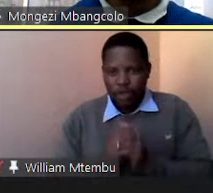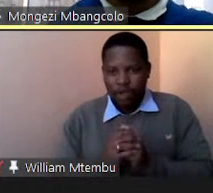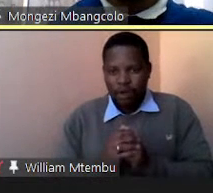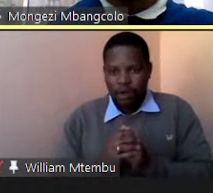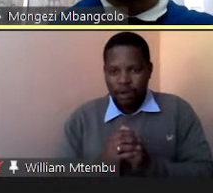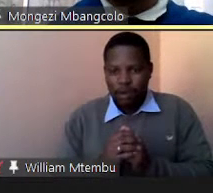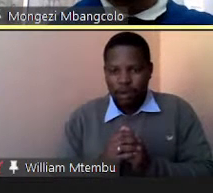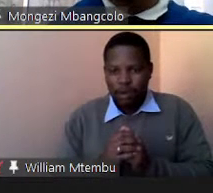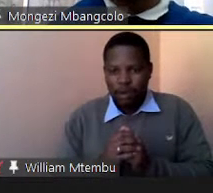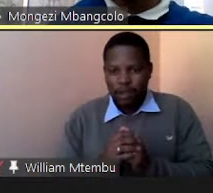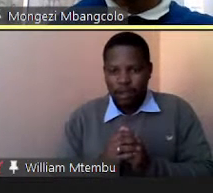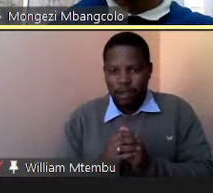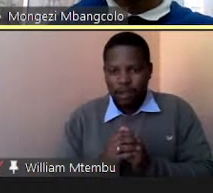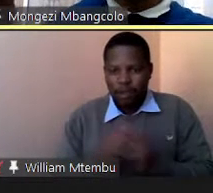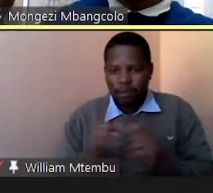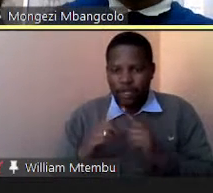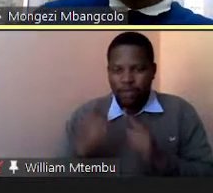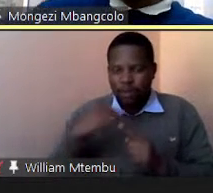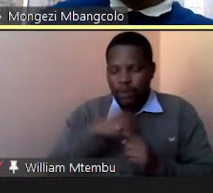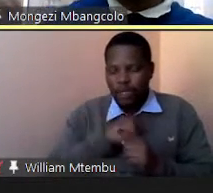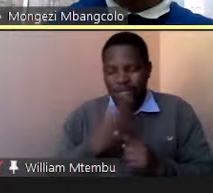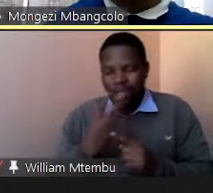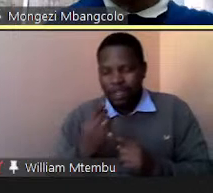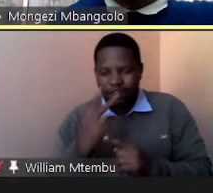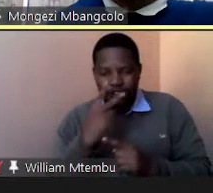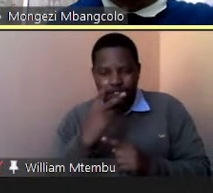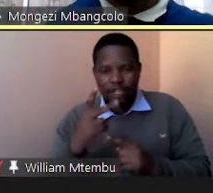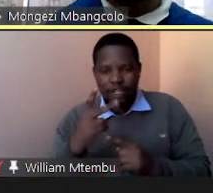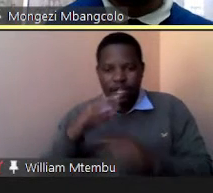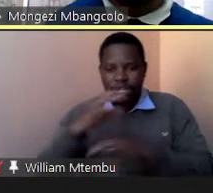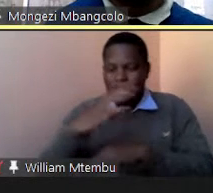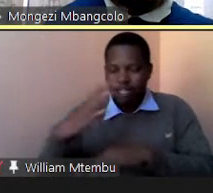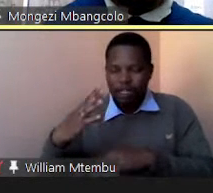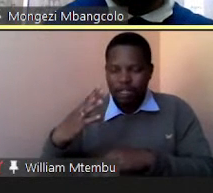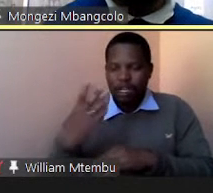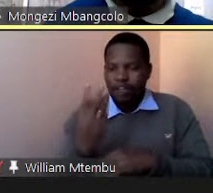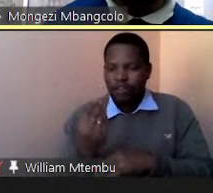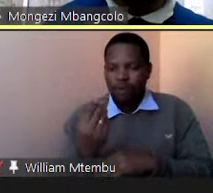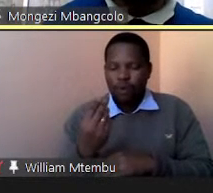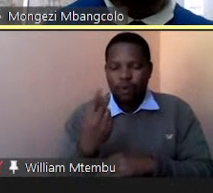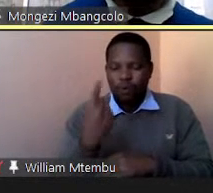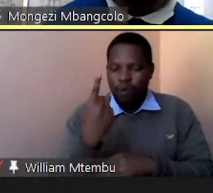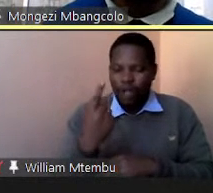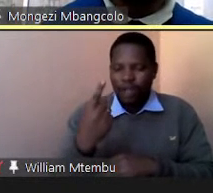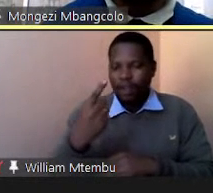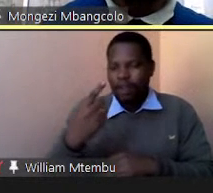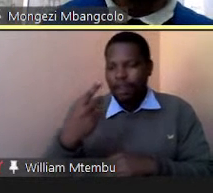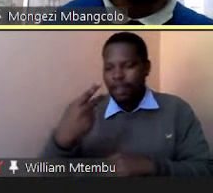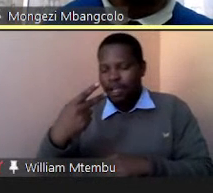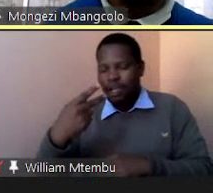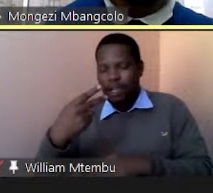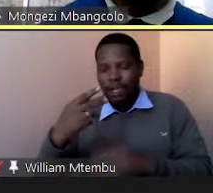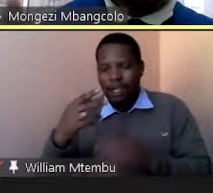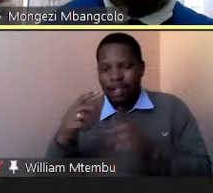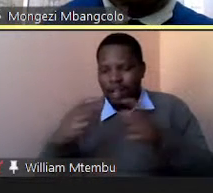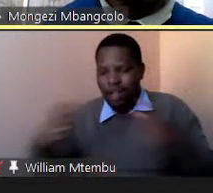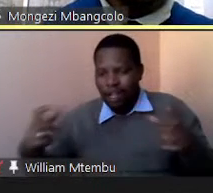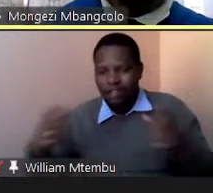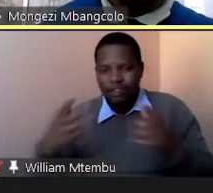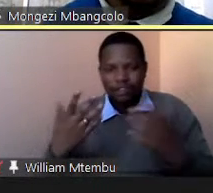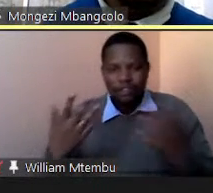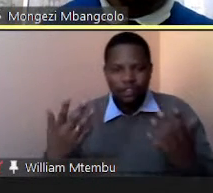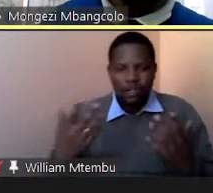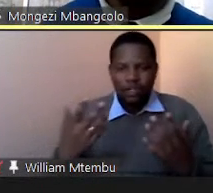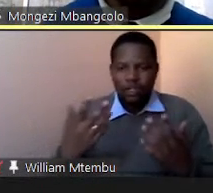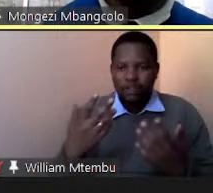the small scale, you have 1 hectare here, 2 hectares there, 5 hectares there, and when it comes to the contracts, it becomes difficult to